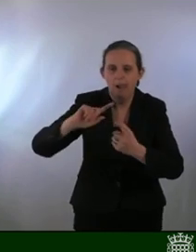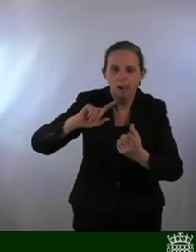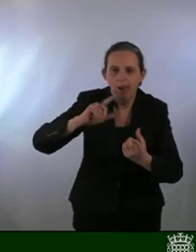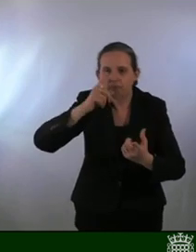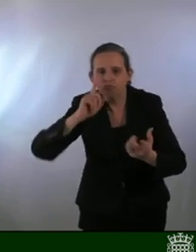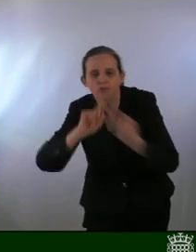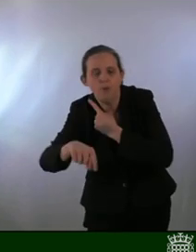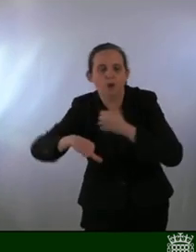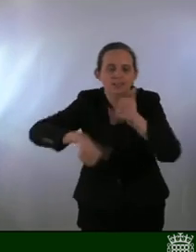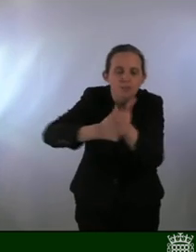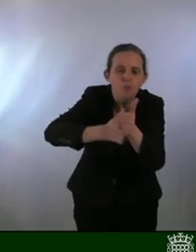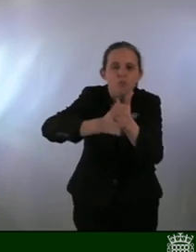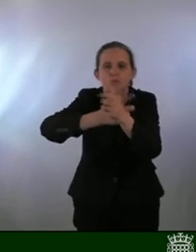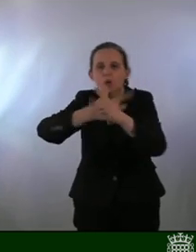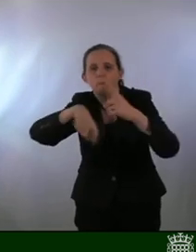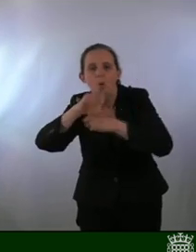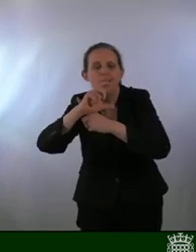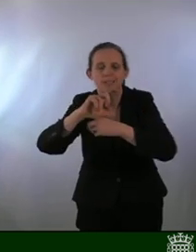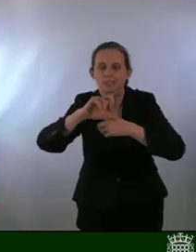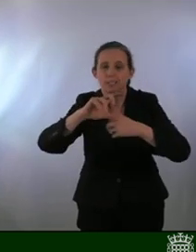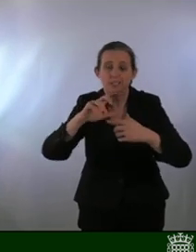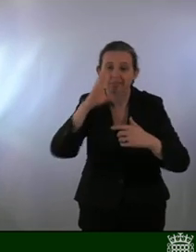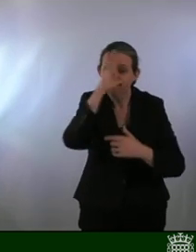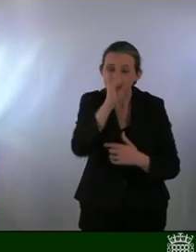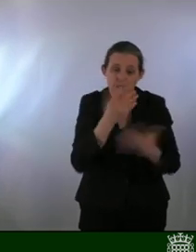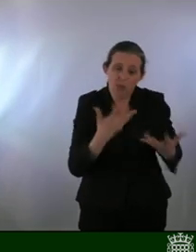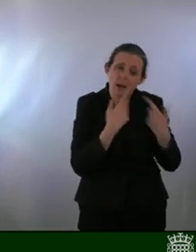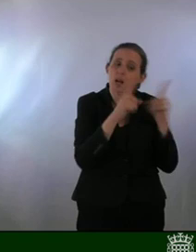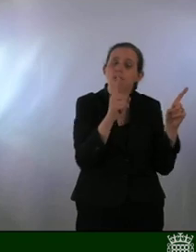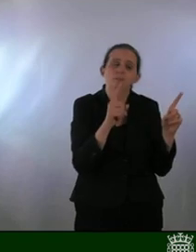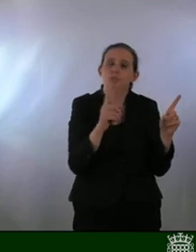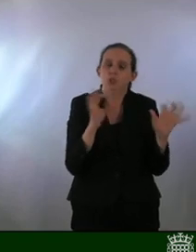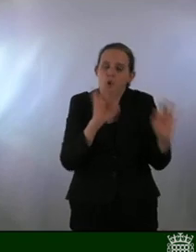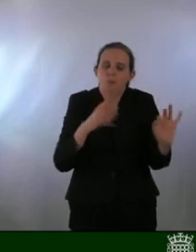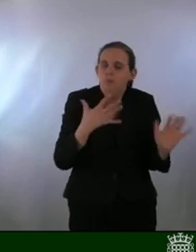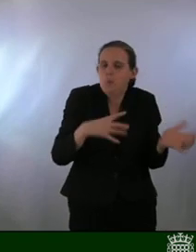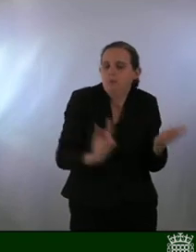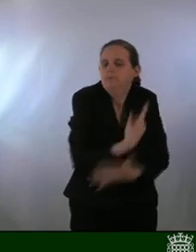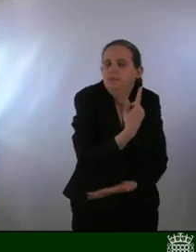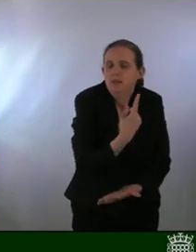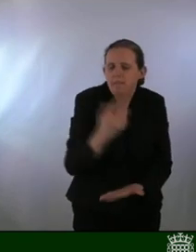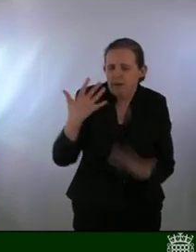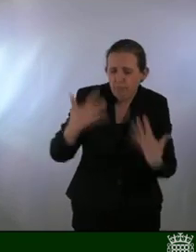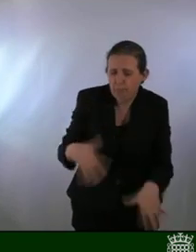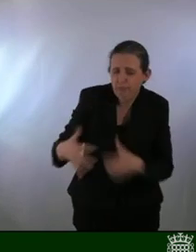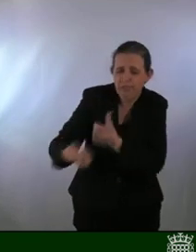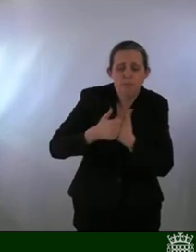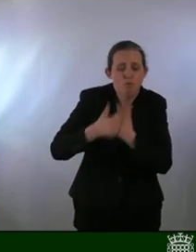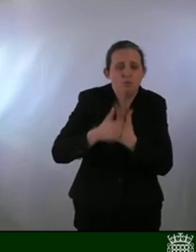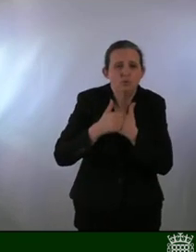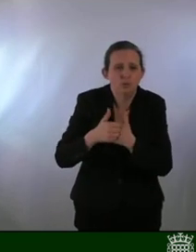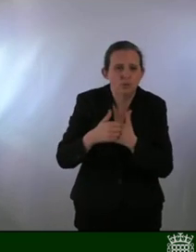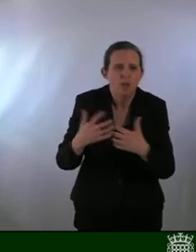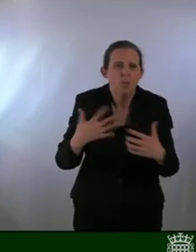even to changes that nobody would have wanted to see, has so far been in many cases remarkable. And we talk about, of course,